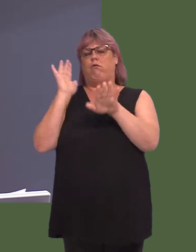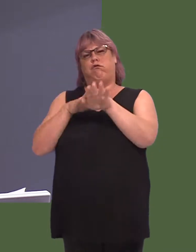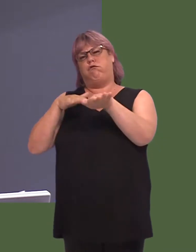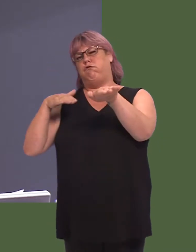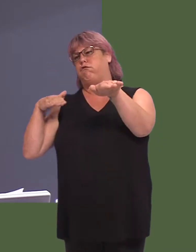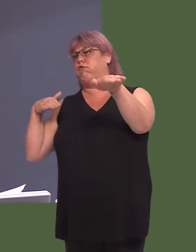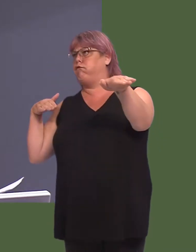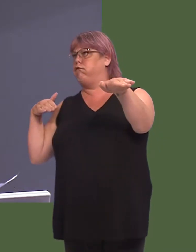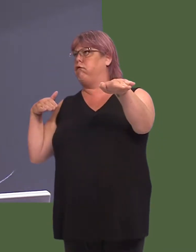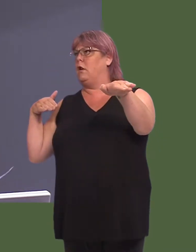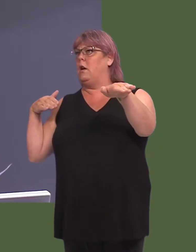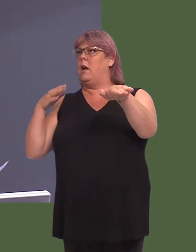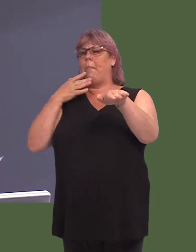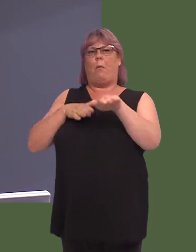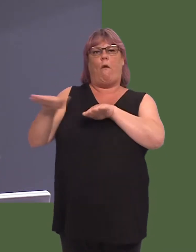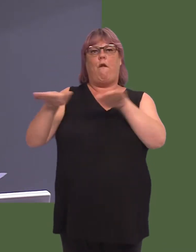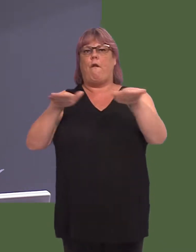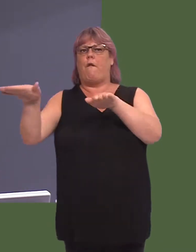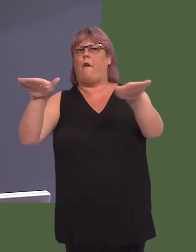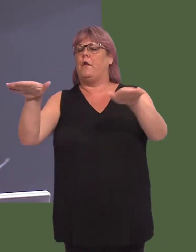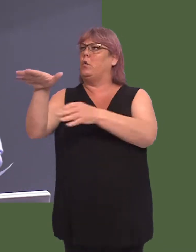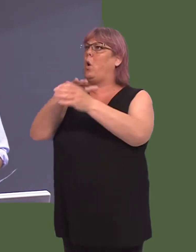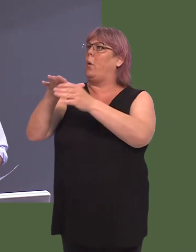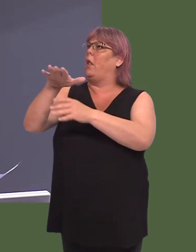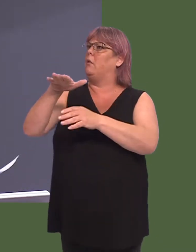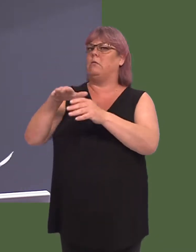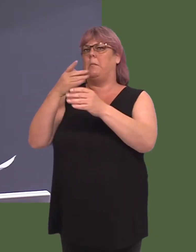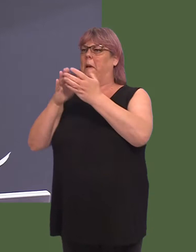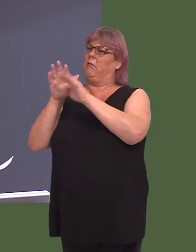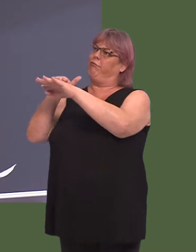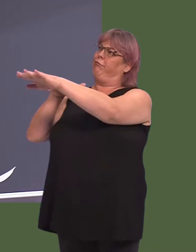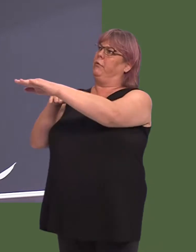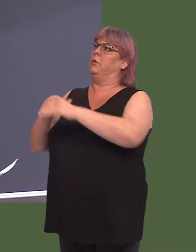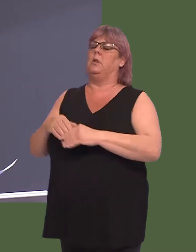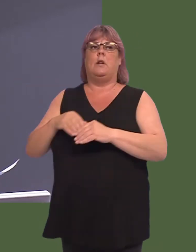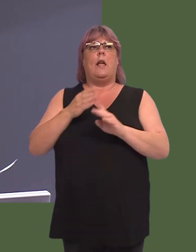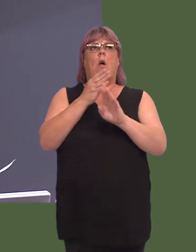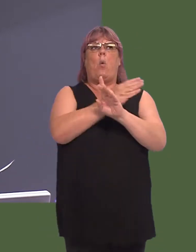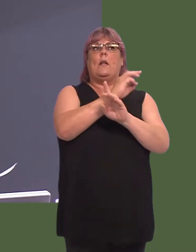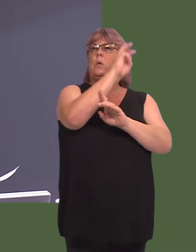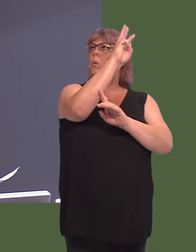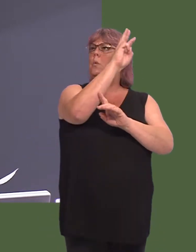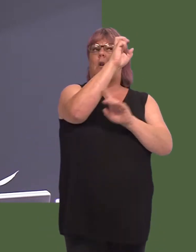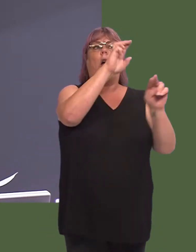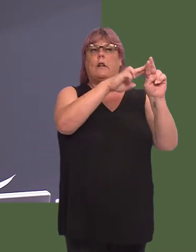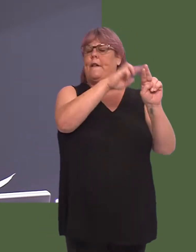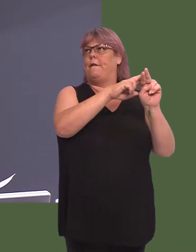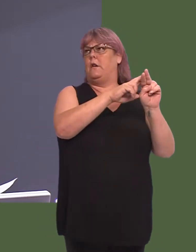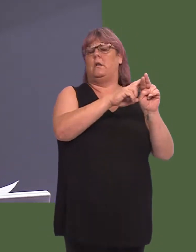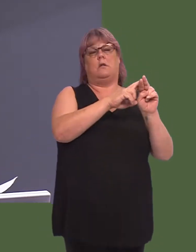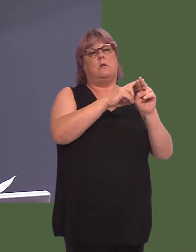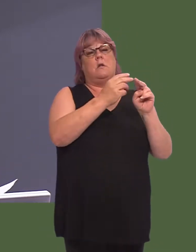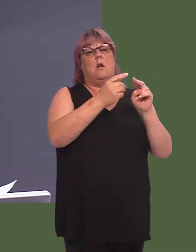will then end up in local roads. Now, in this region, in the city, especially in the west,